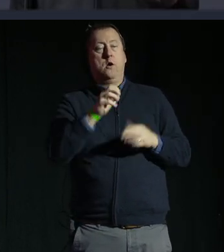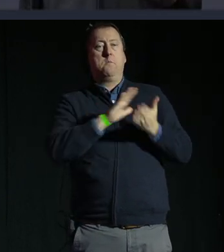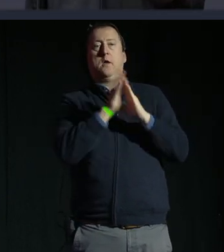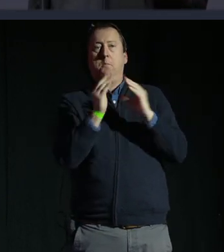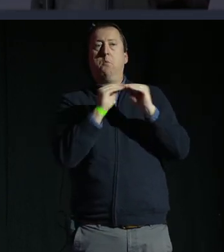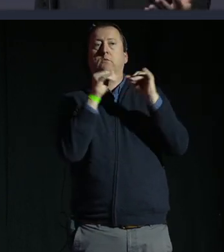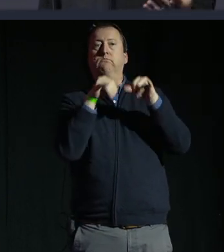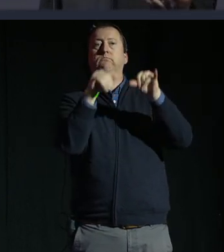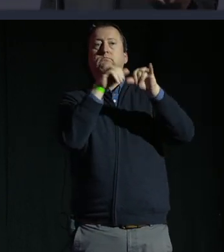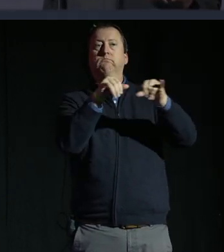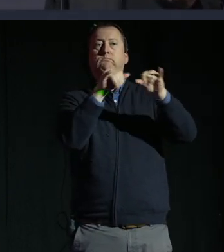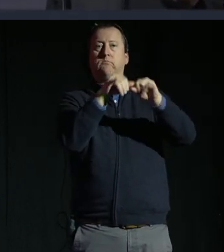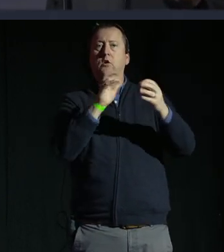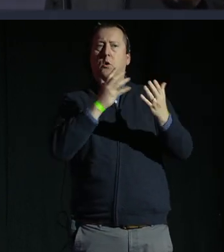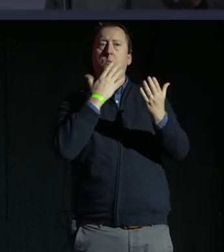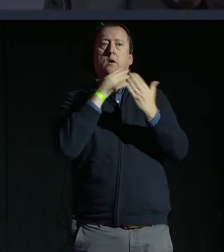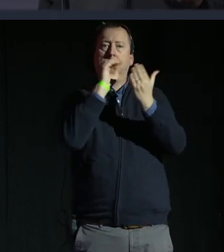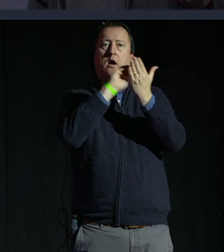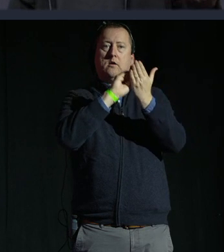consistent, more well-documented.